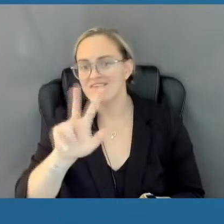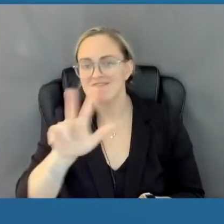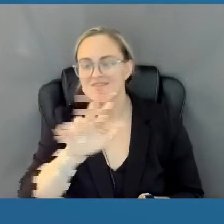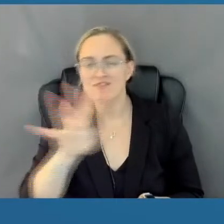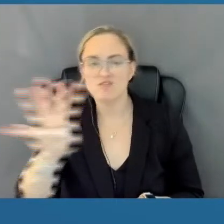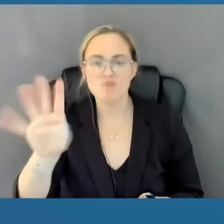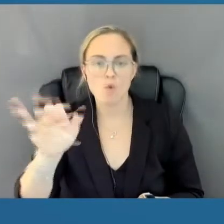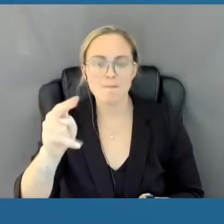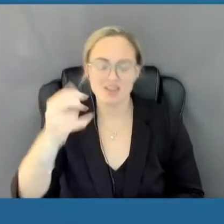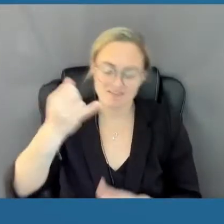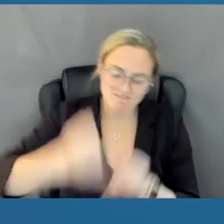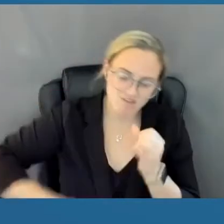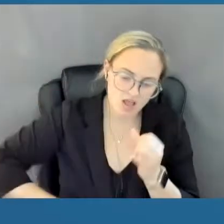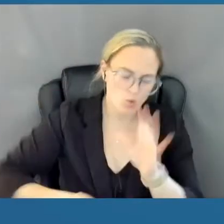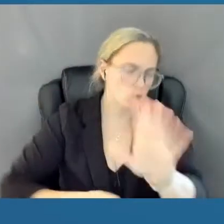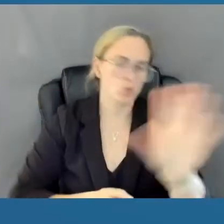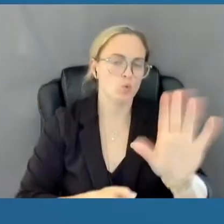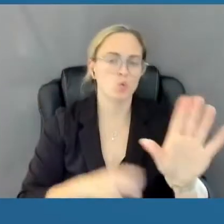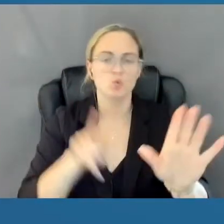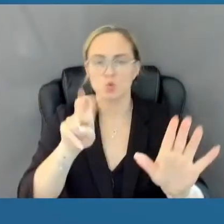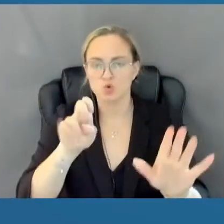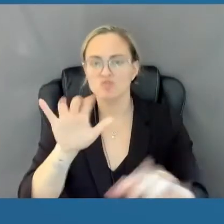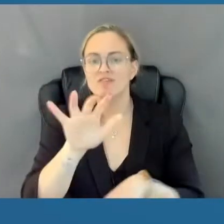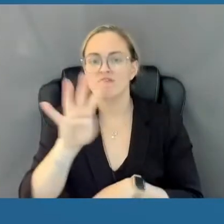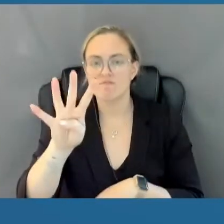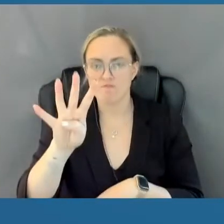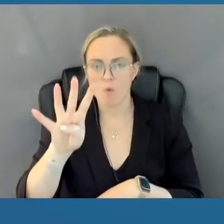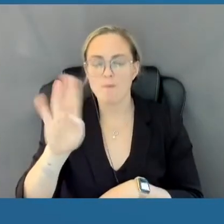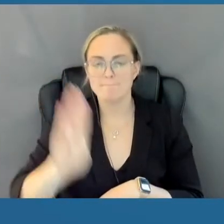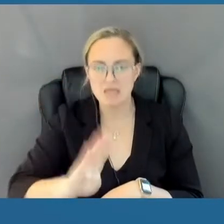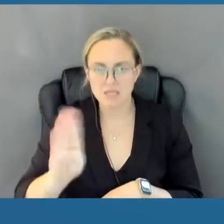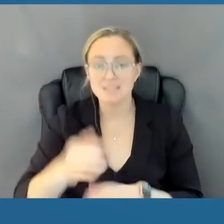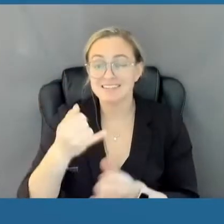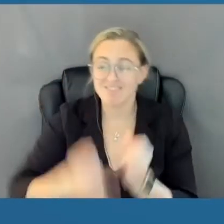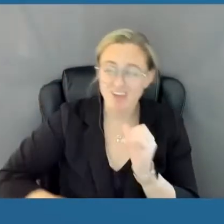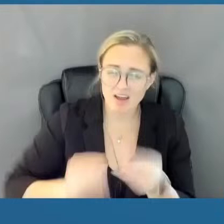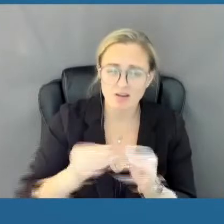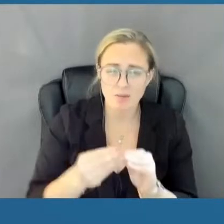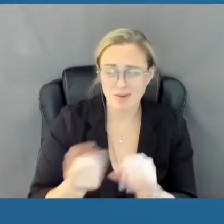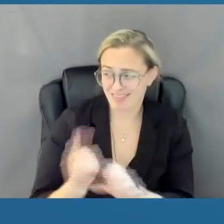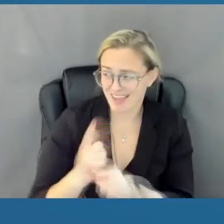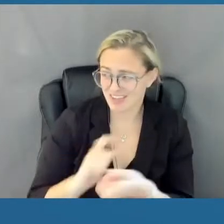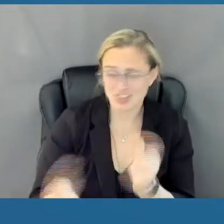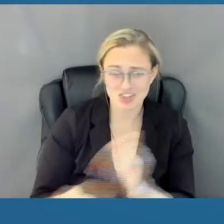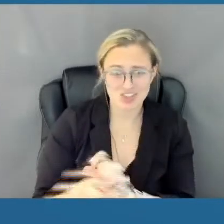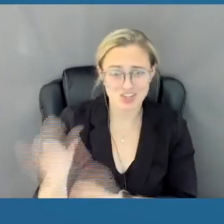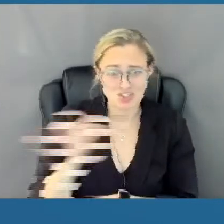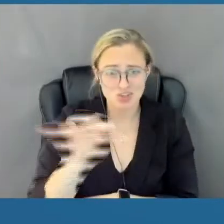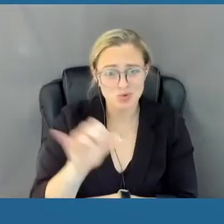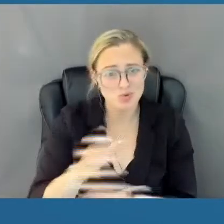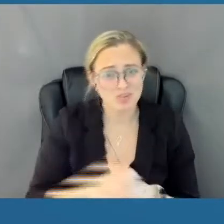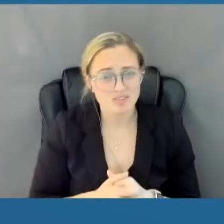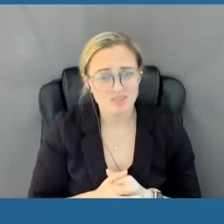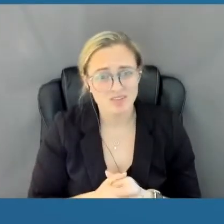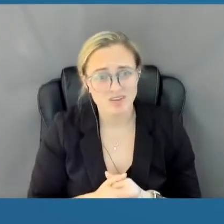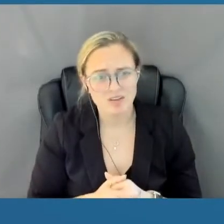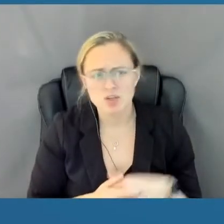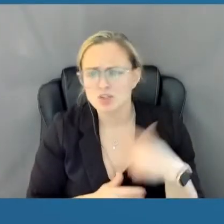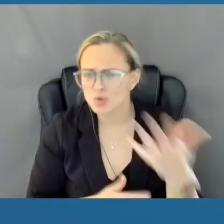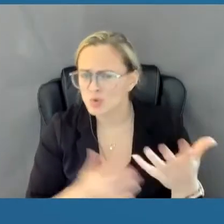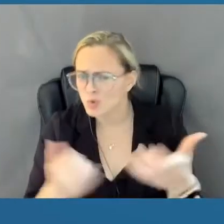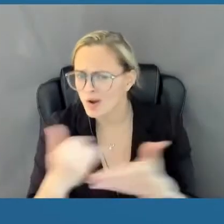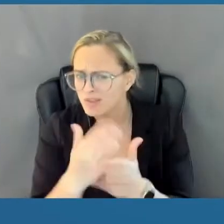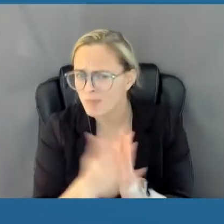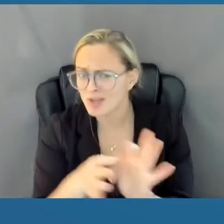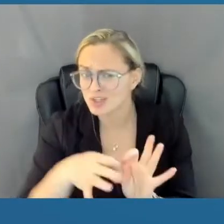final number, 254 billion, that's the final number, because last year, even that changed from your original announcement. So you're saying you want the budget to go